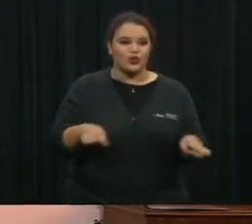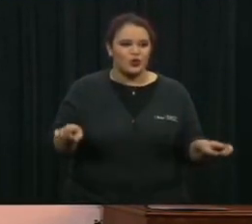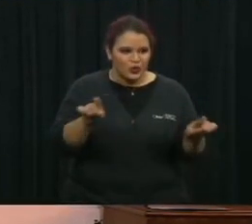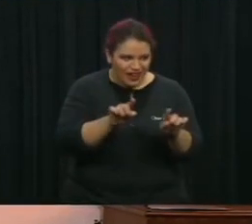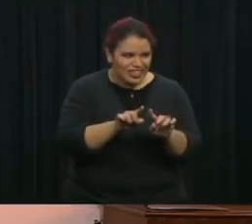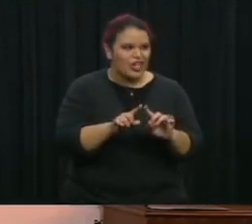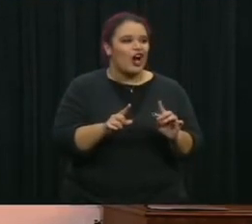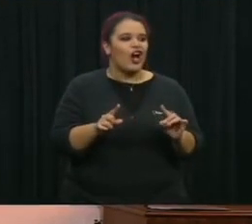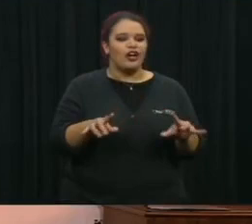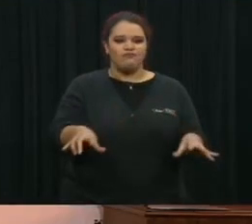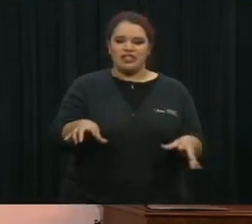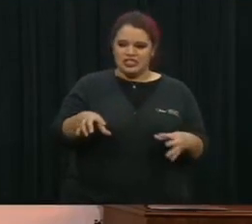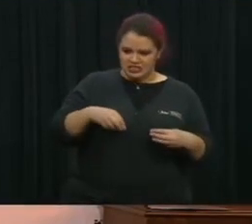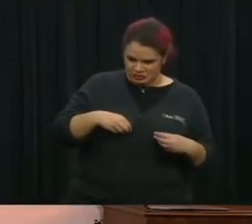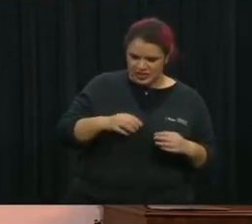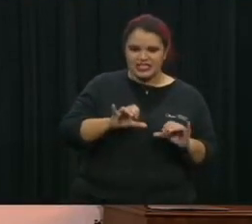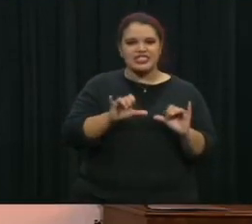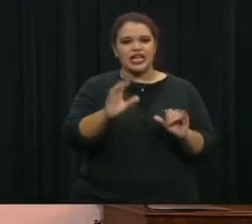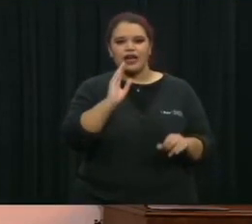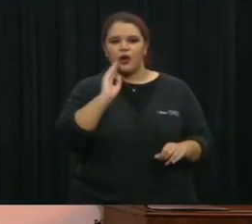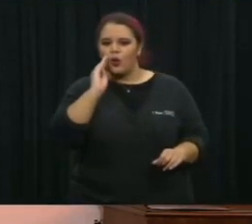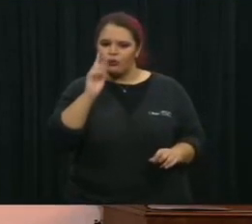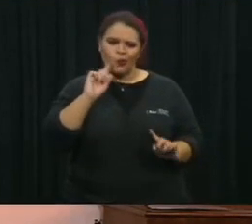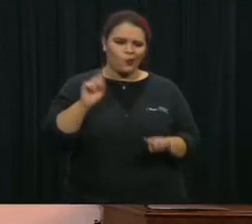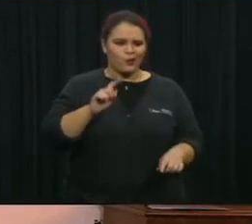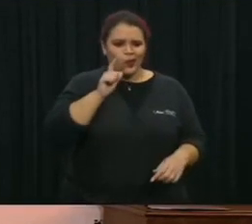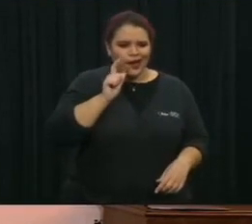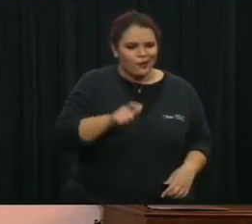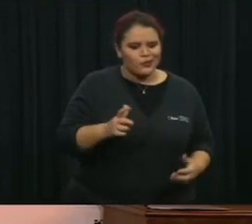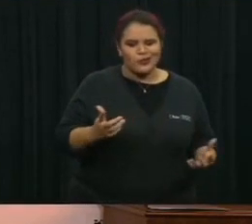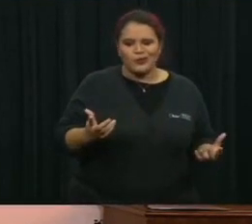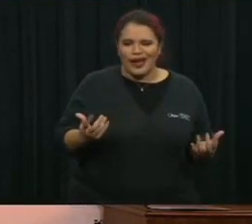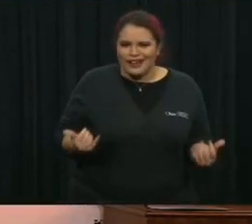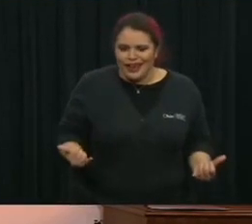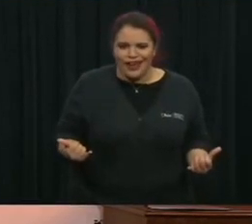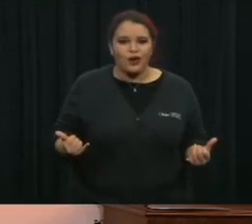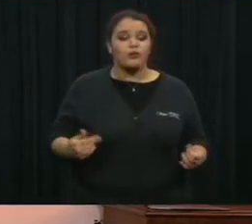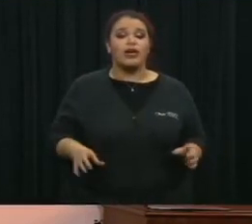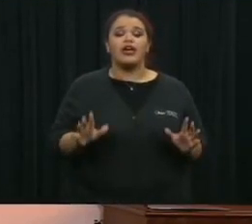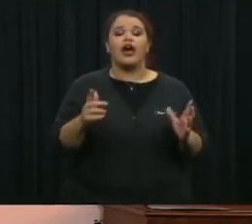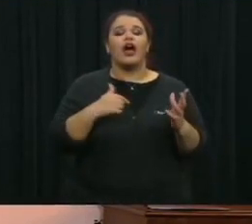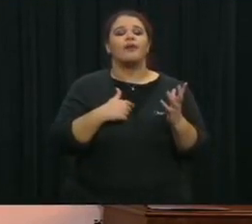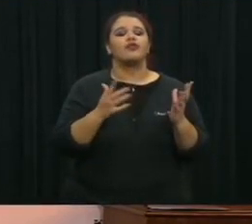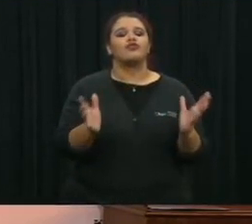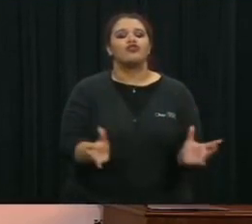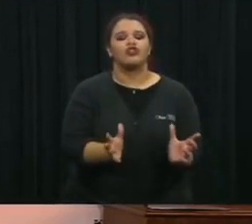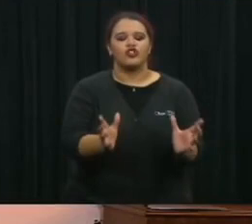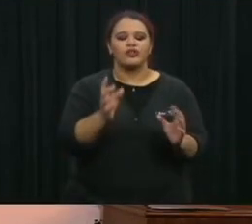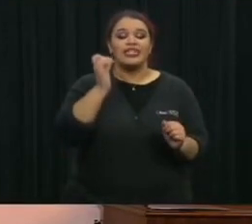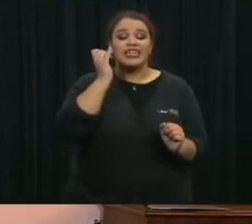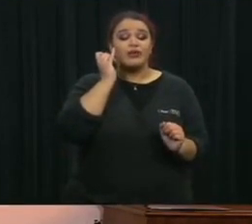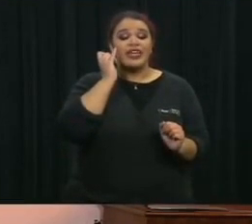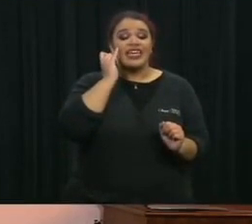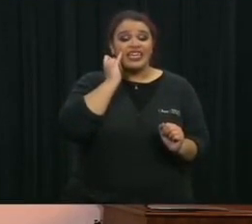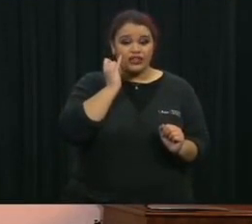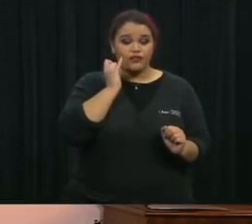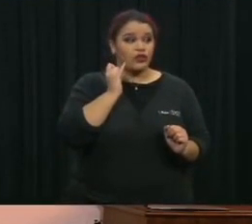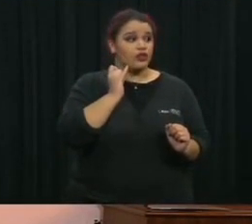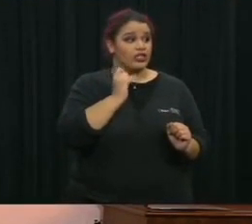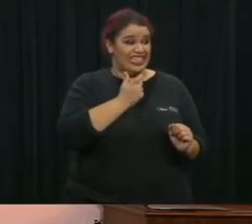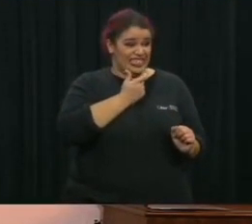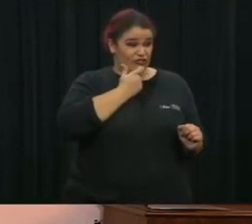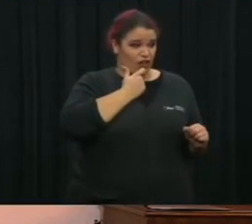don't travel. If you're coming back from Florida or someplace, stick around home. Don't go